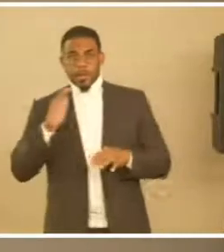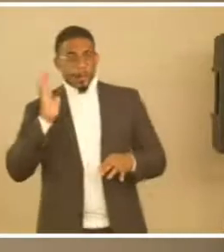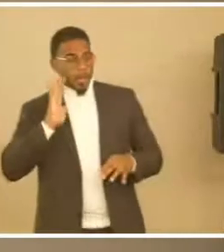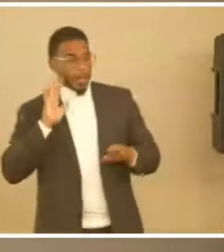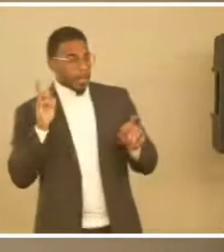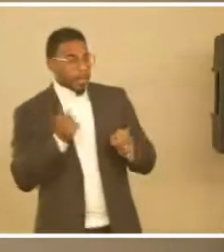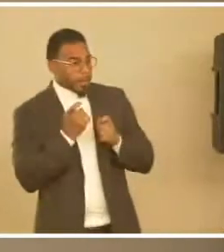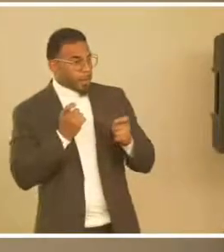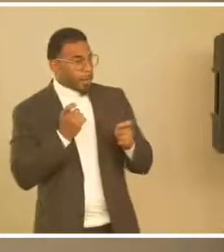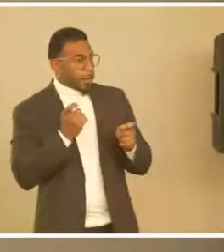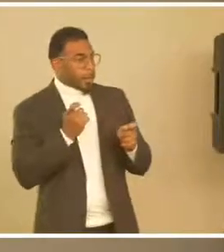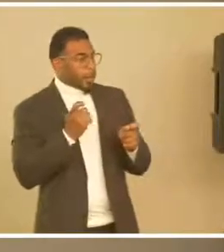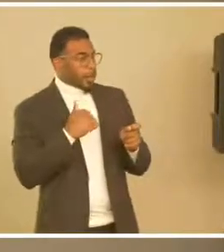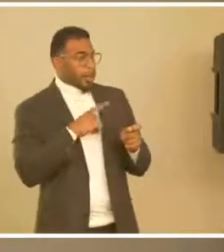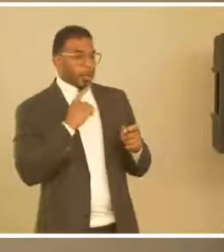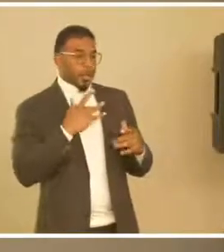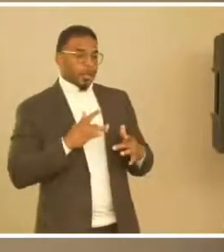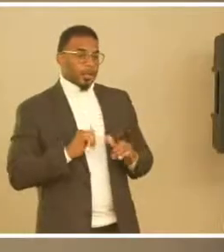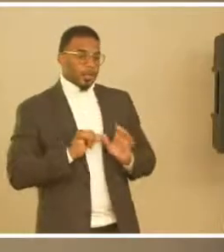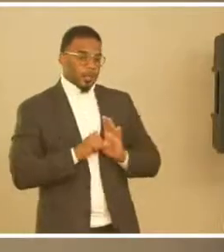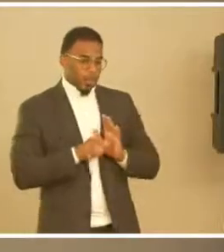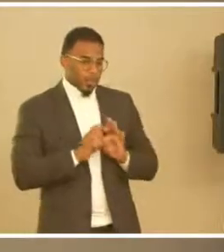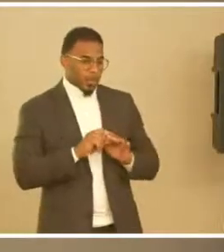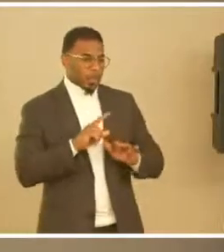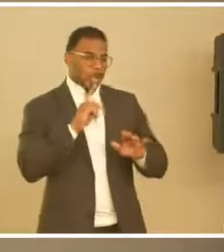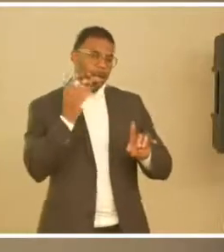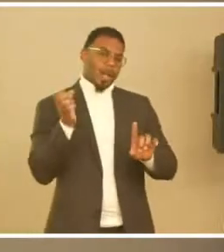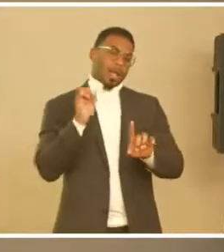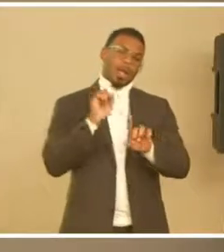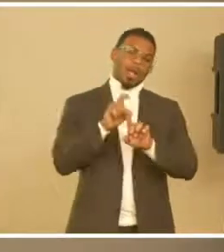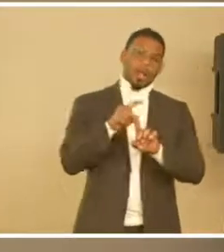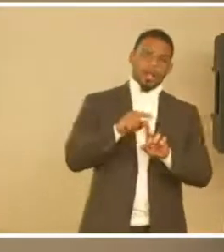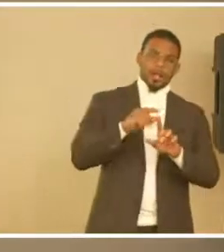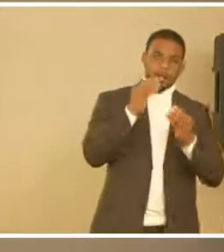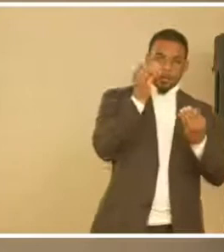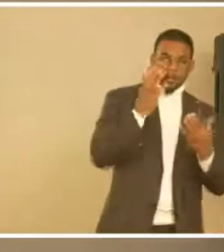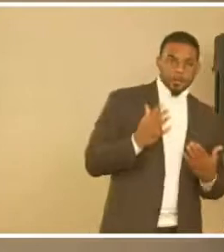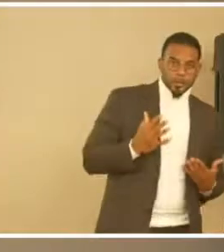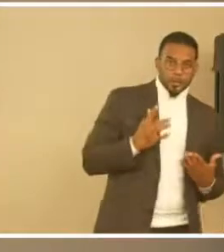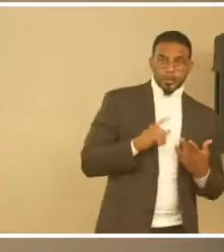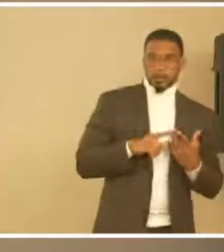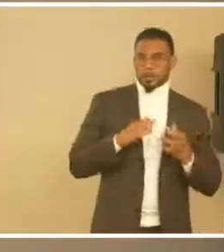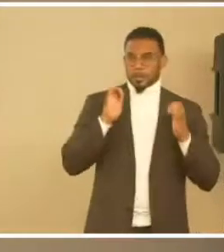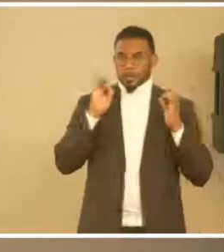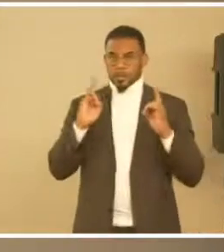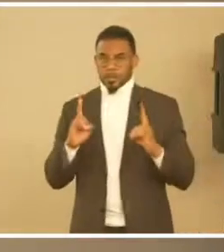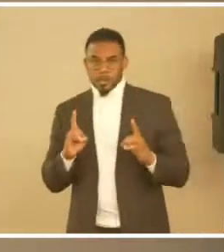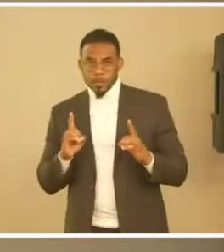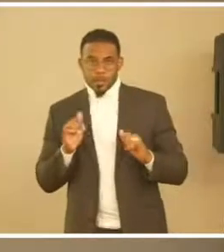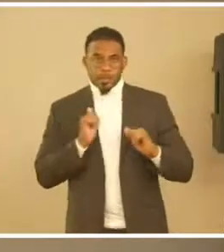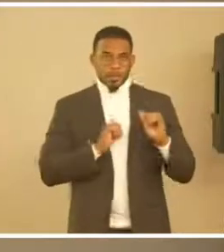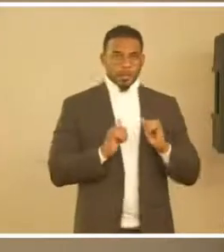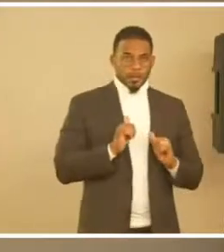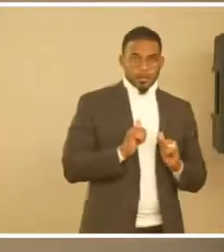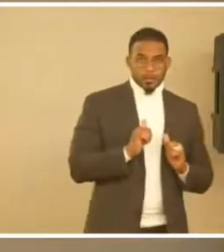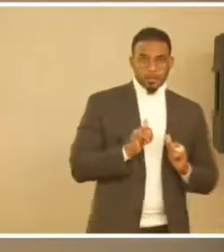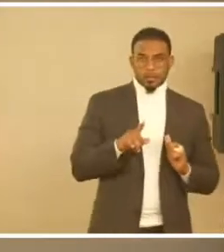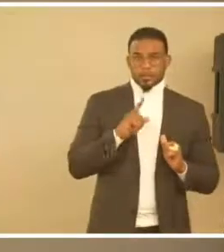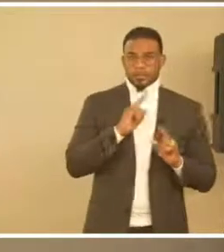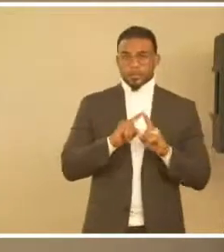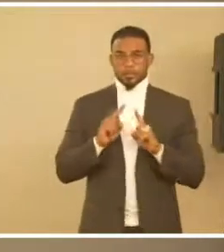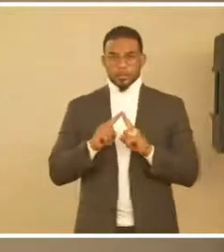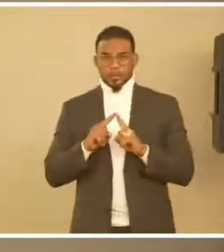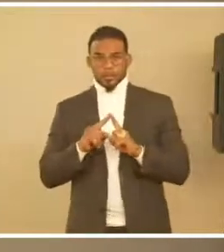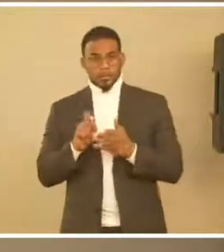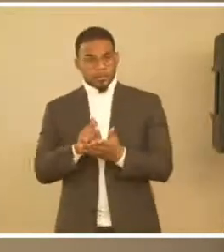past festivals, and I'm so impressed with her output of information and educational entertainment. She is